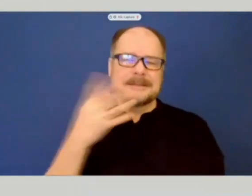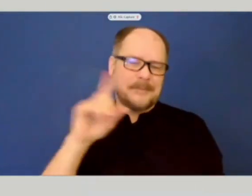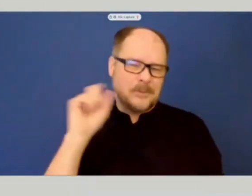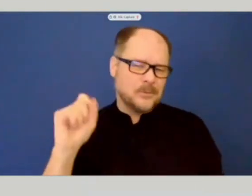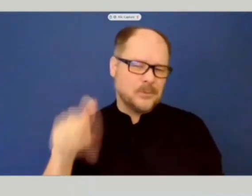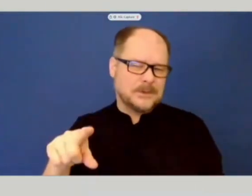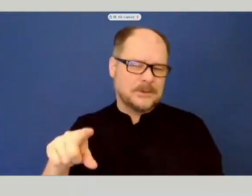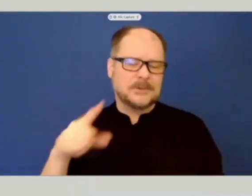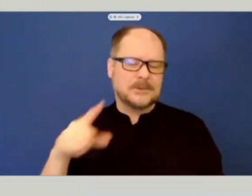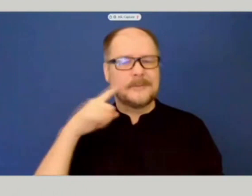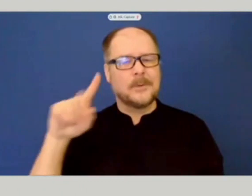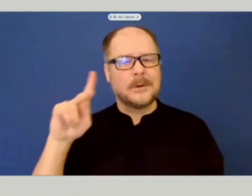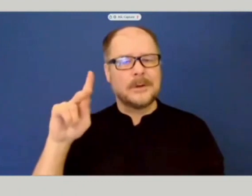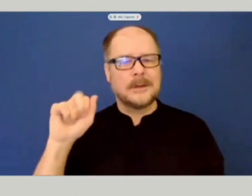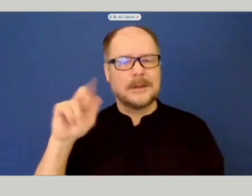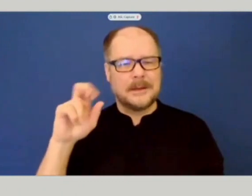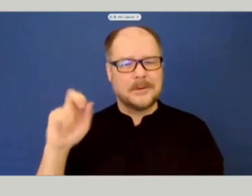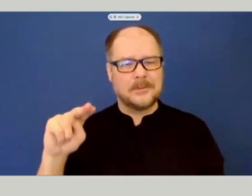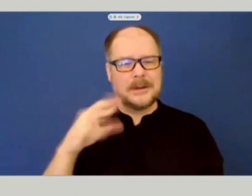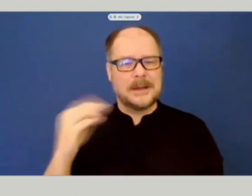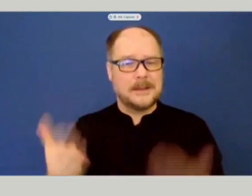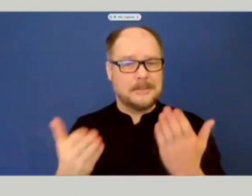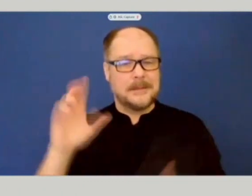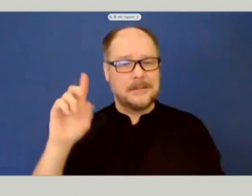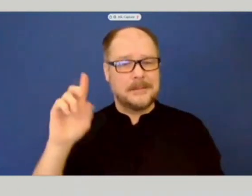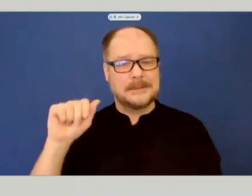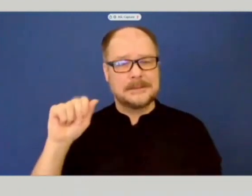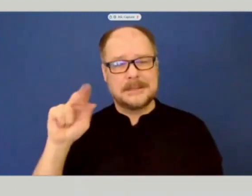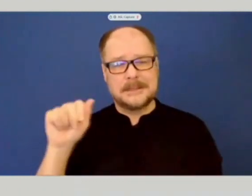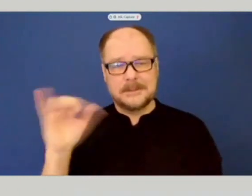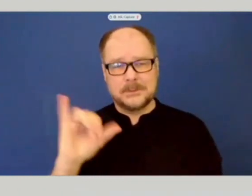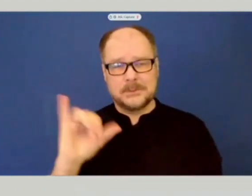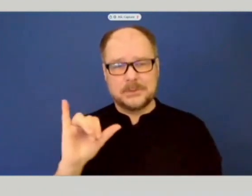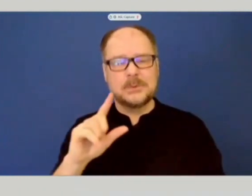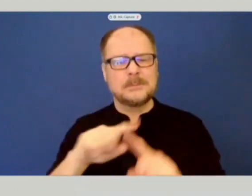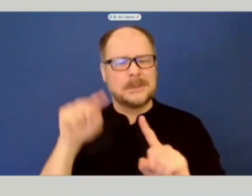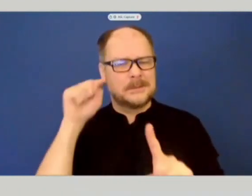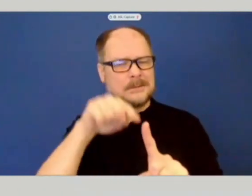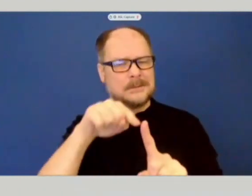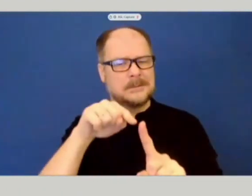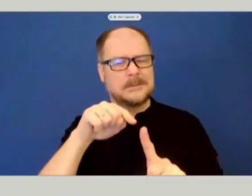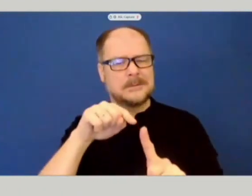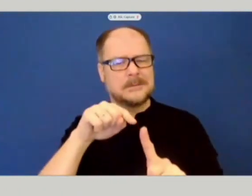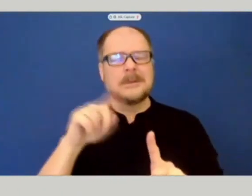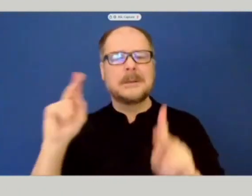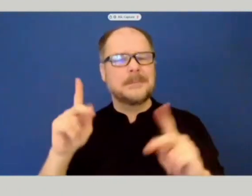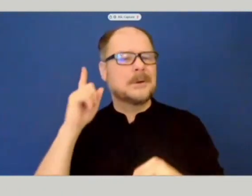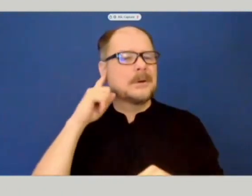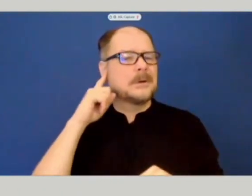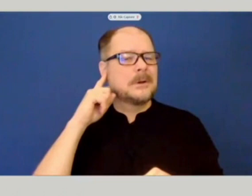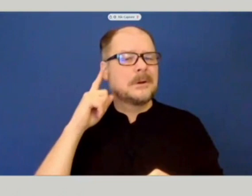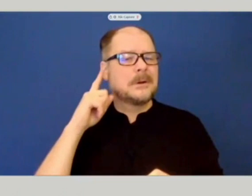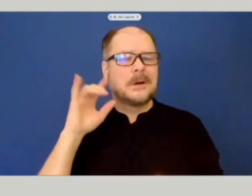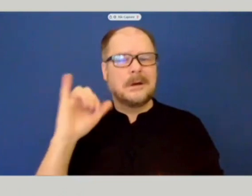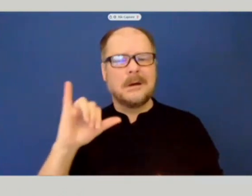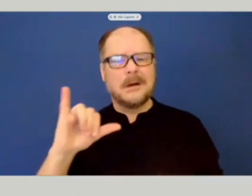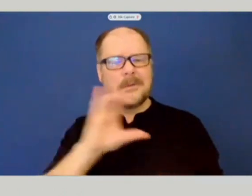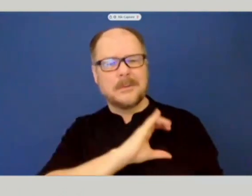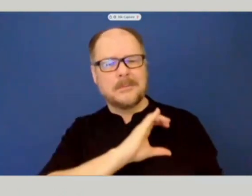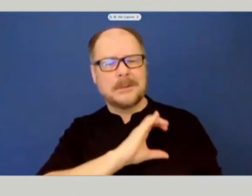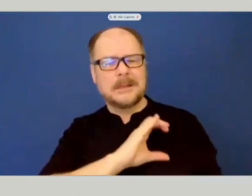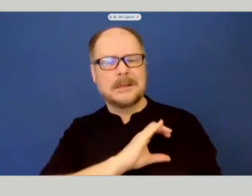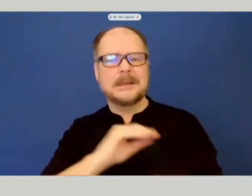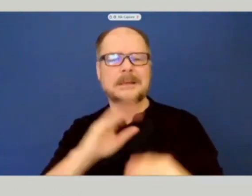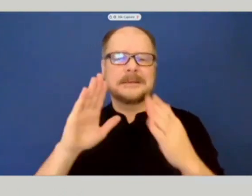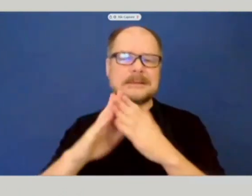Karen and maybe Dina as well, but specifically when people hear that, you know, the police, the city and the